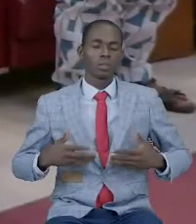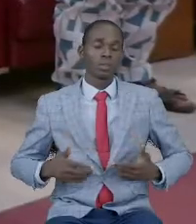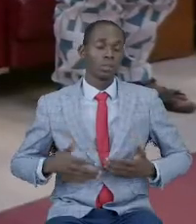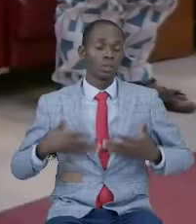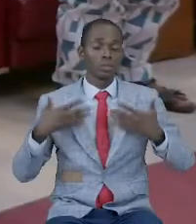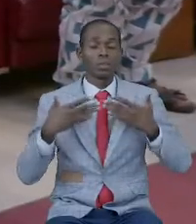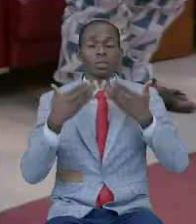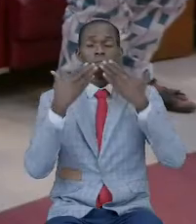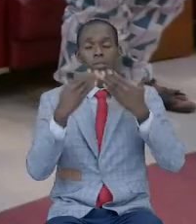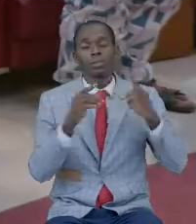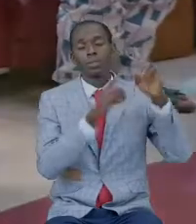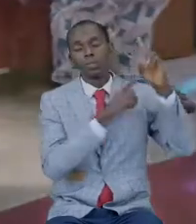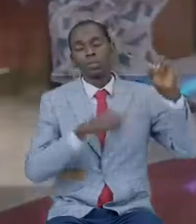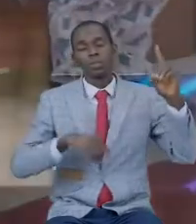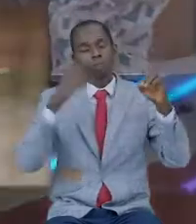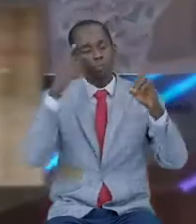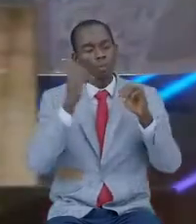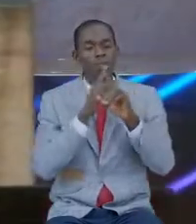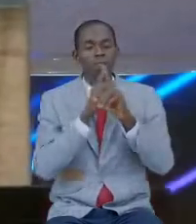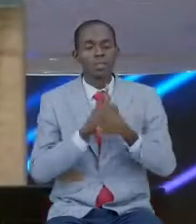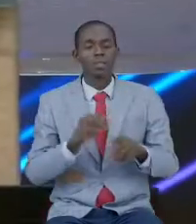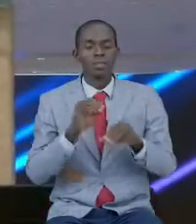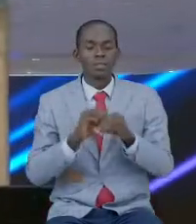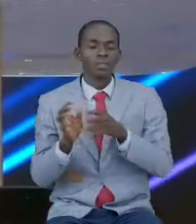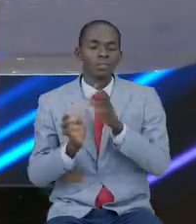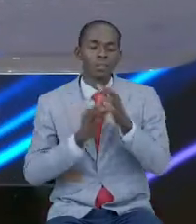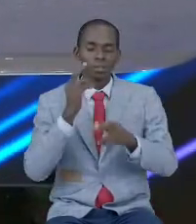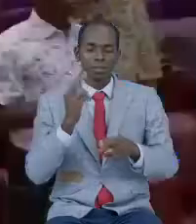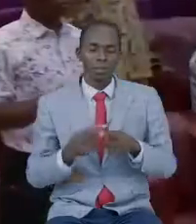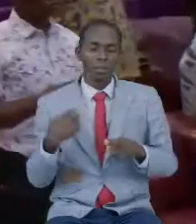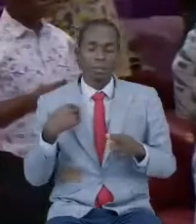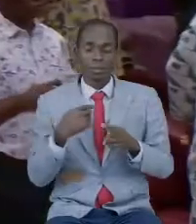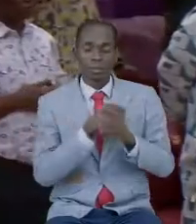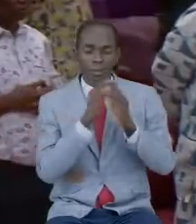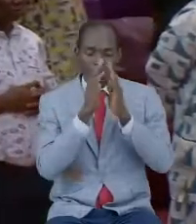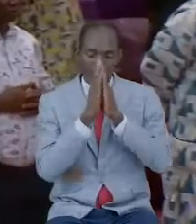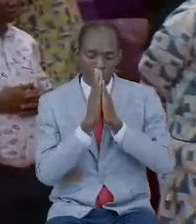for the answer. In Jesus' name we pray.